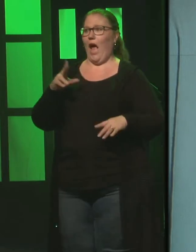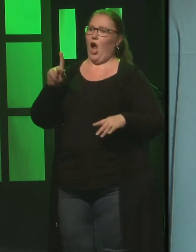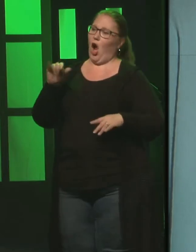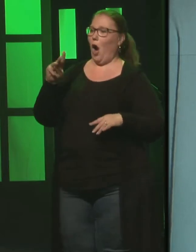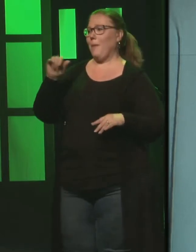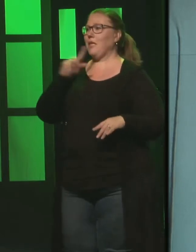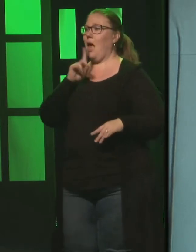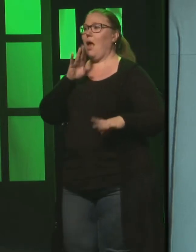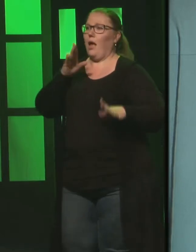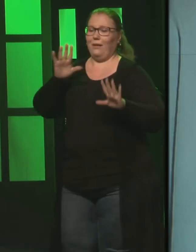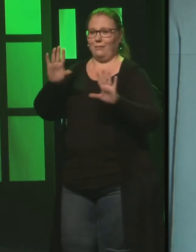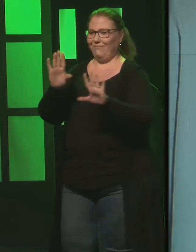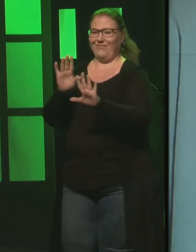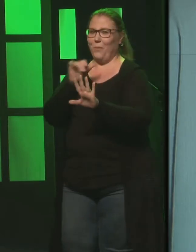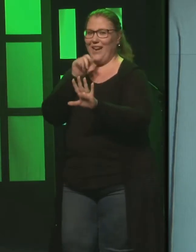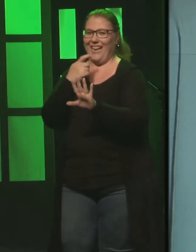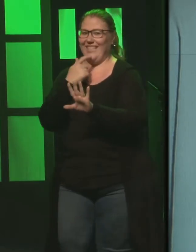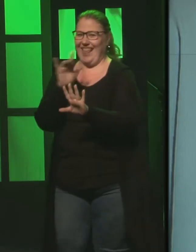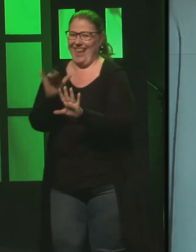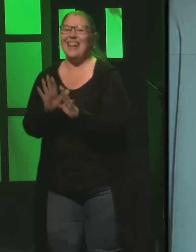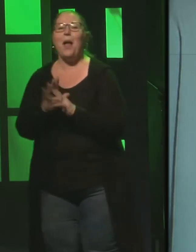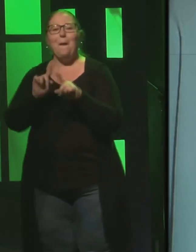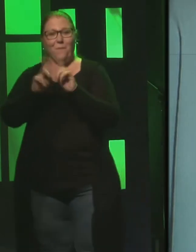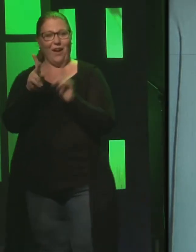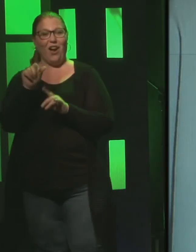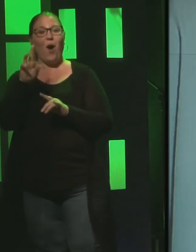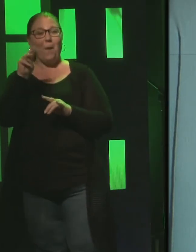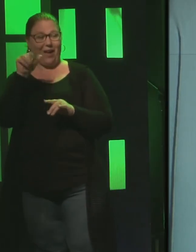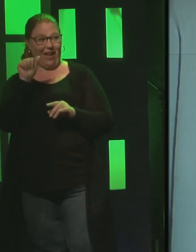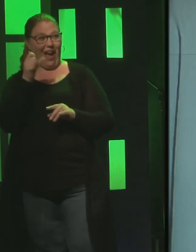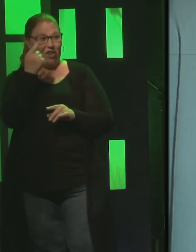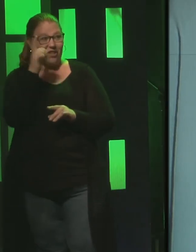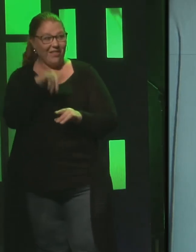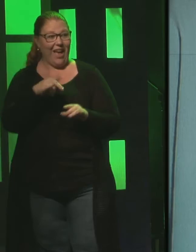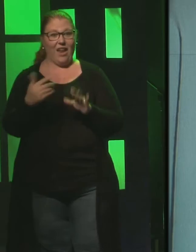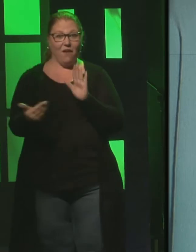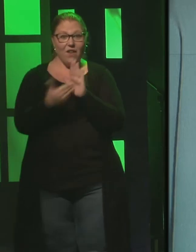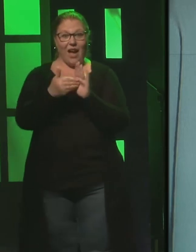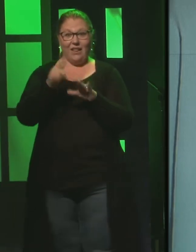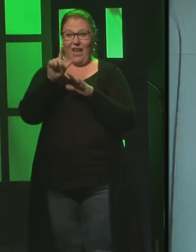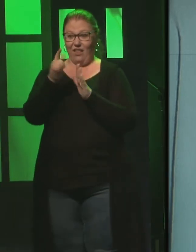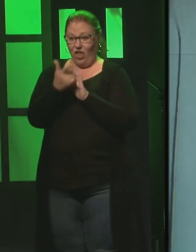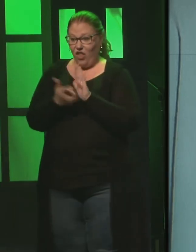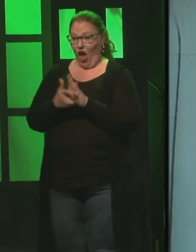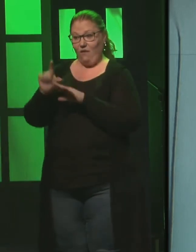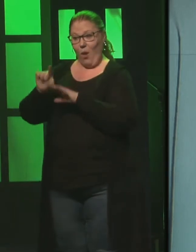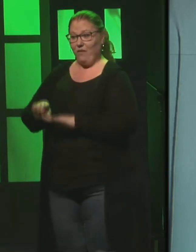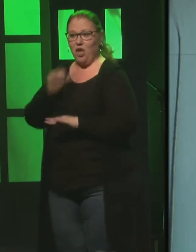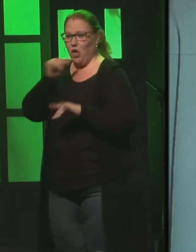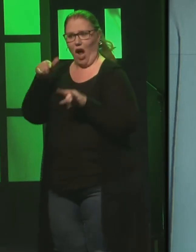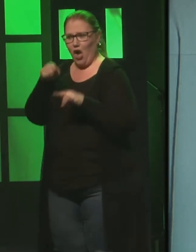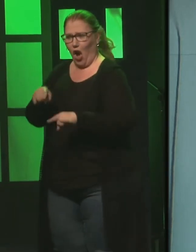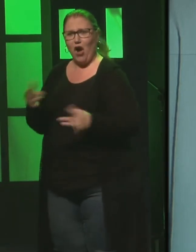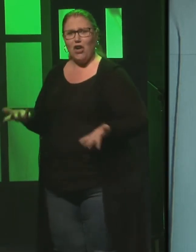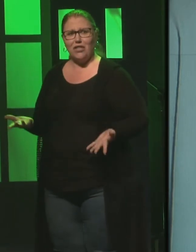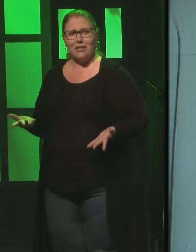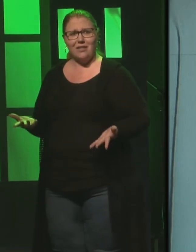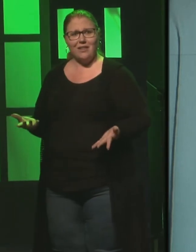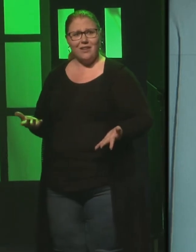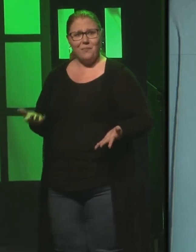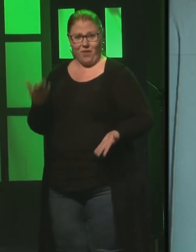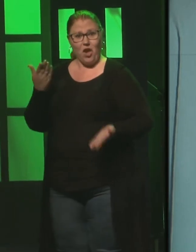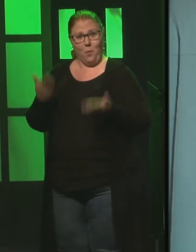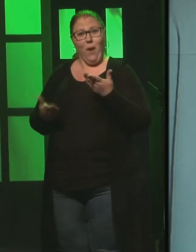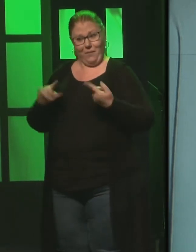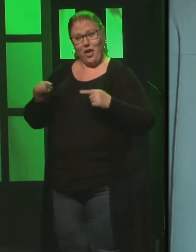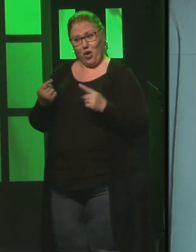yeah. Right, karma, I get it, right? Violate the law of gravity, you're not cursed. You're probably going to